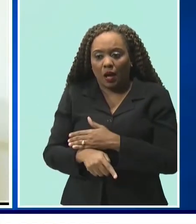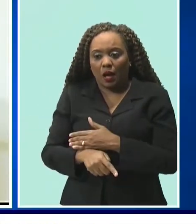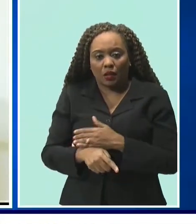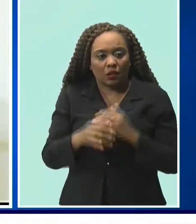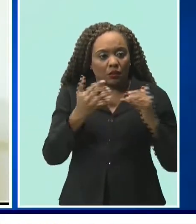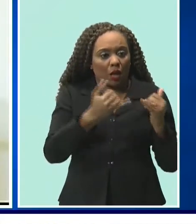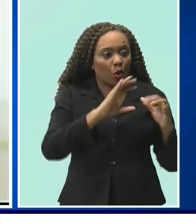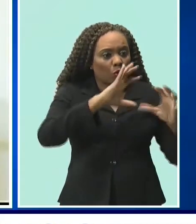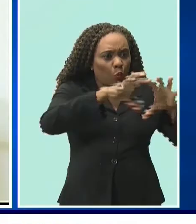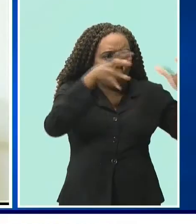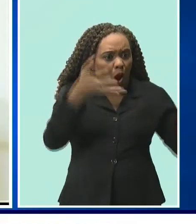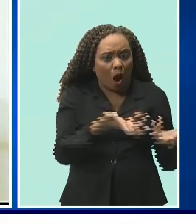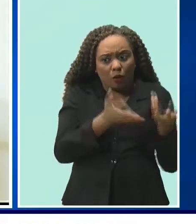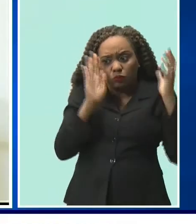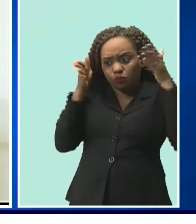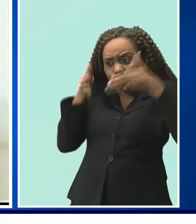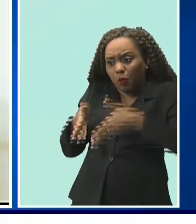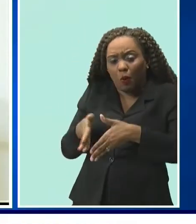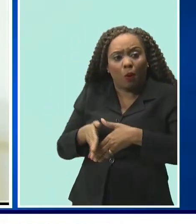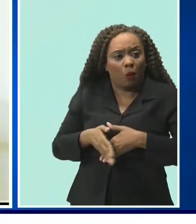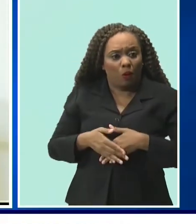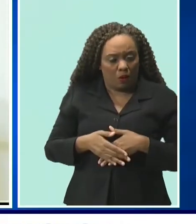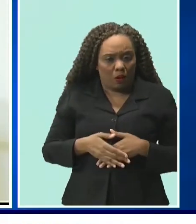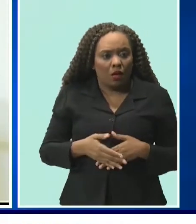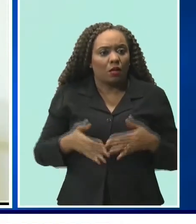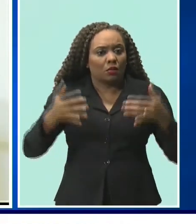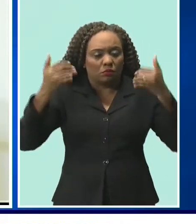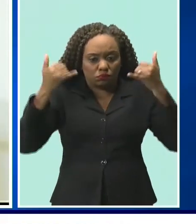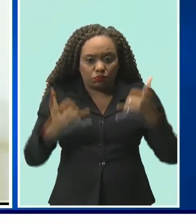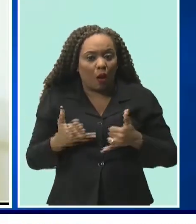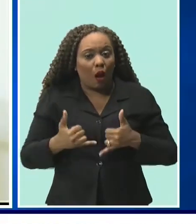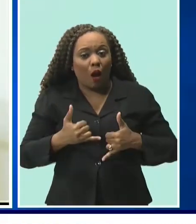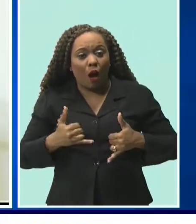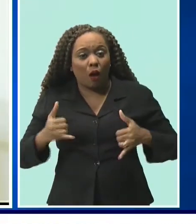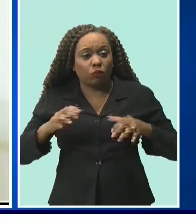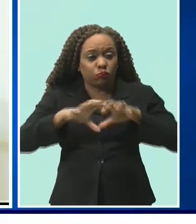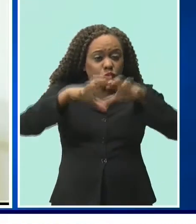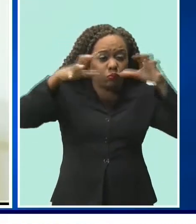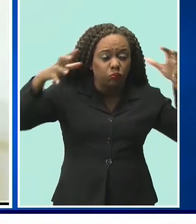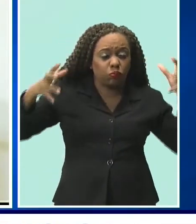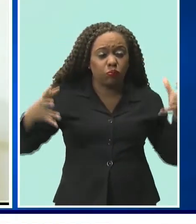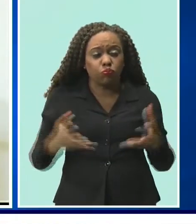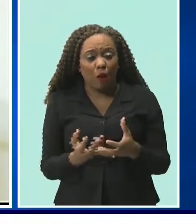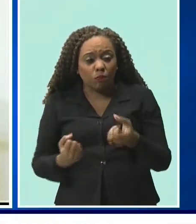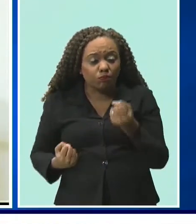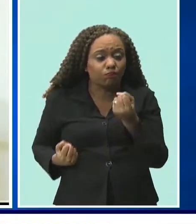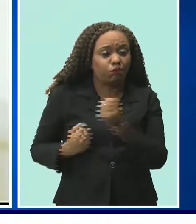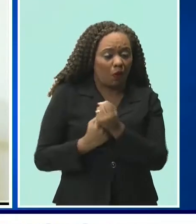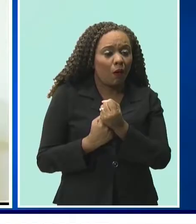healing, an act that is all too familiar to our